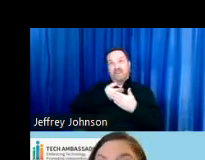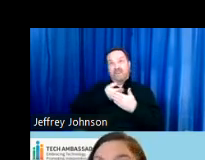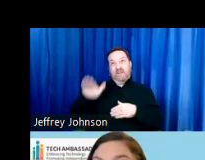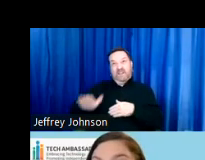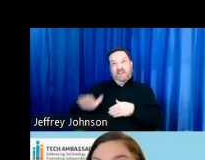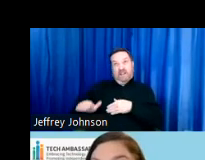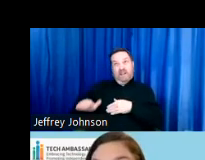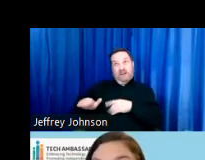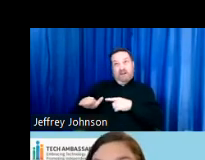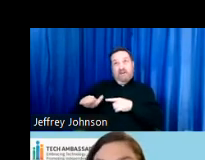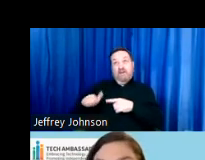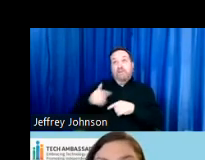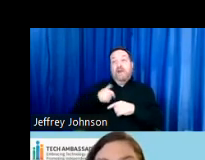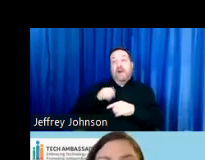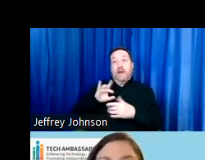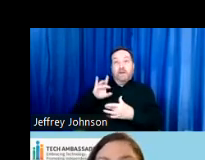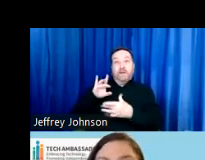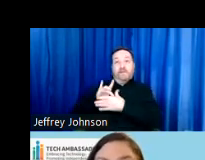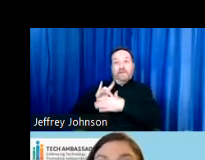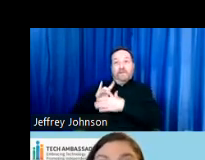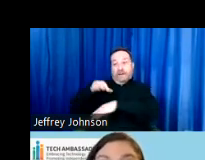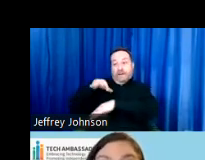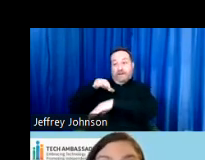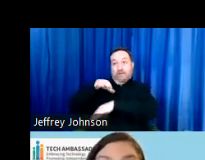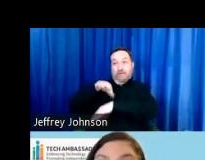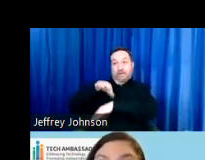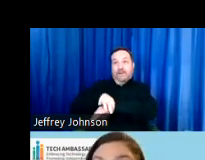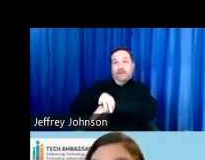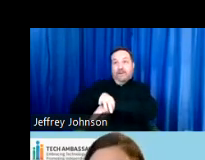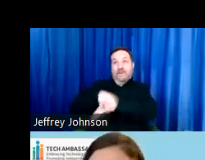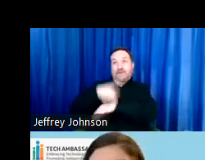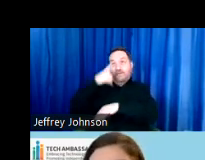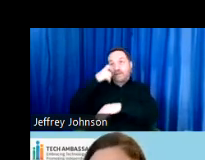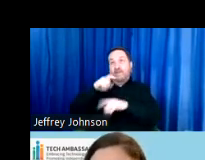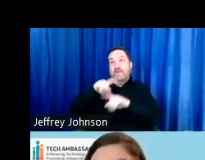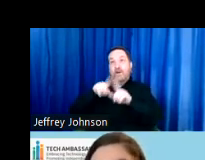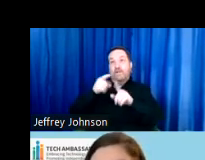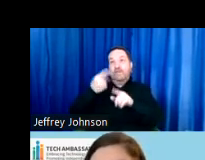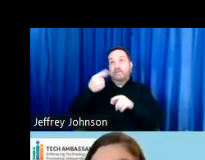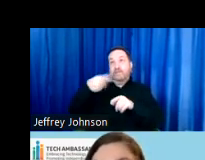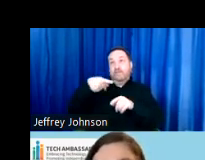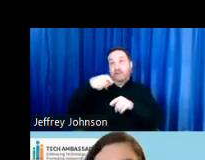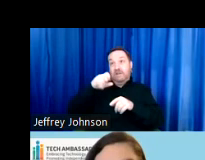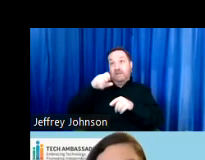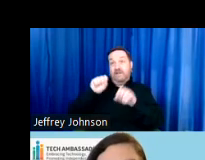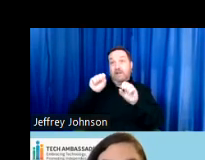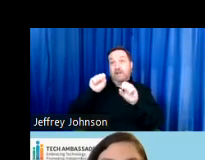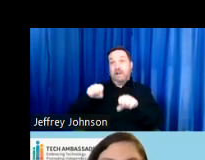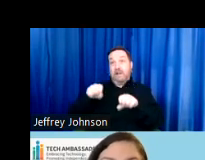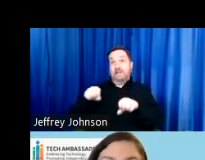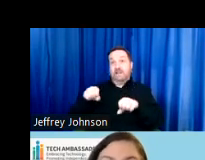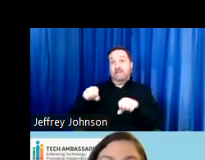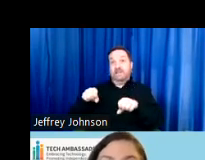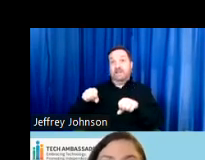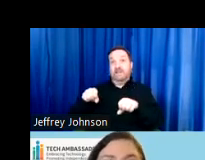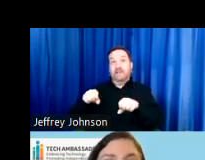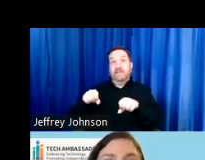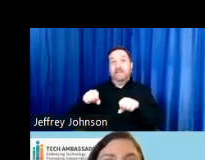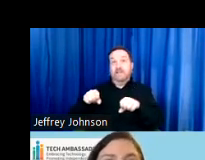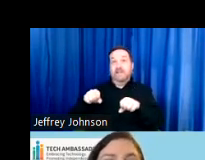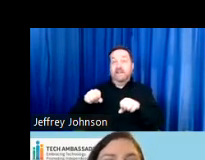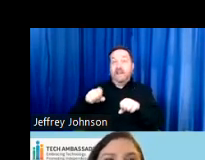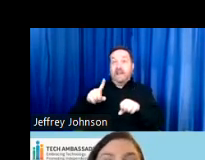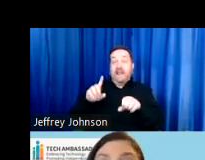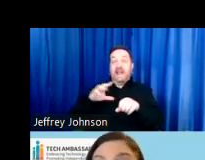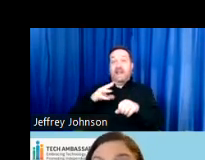would have certainly put one on his wrist because of all the different GPS capabilities that they now have. And the fact